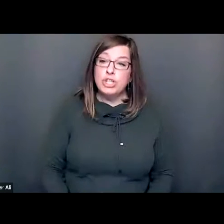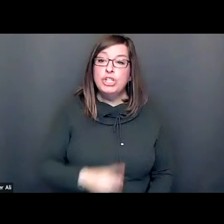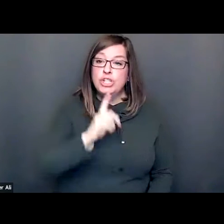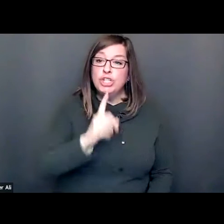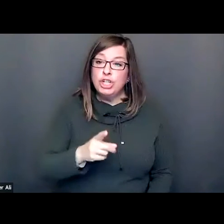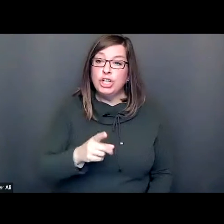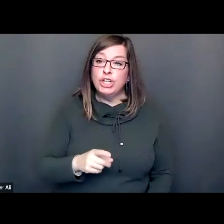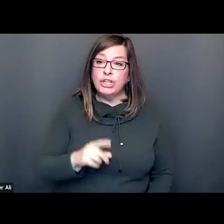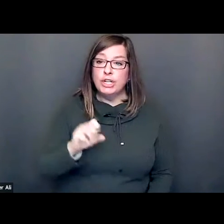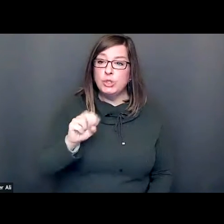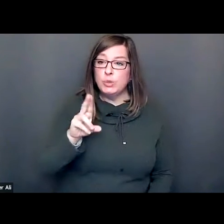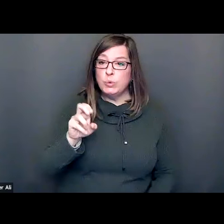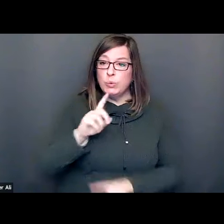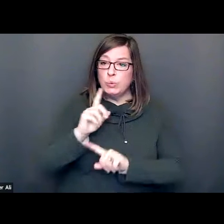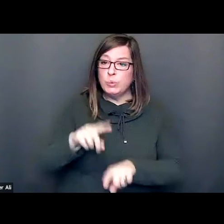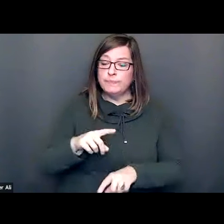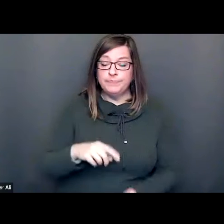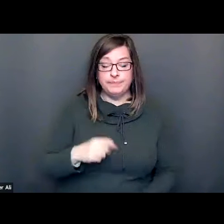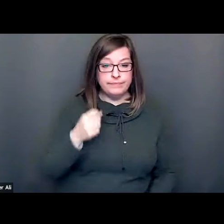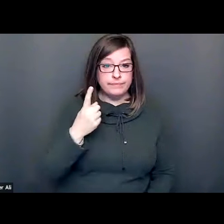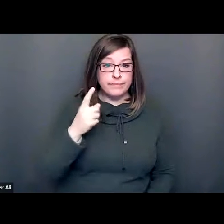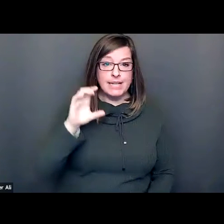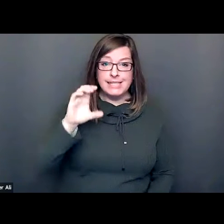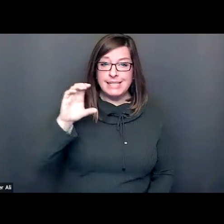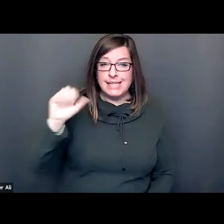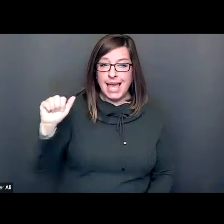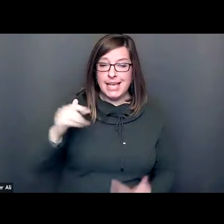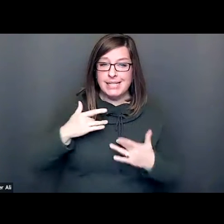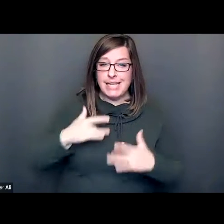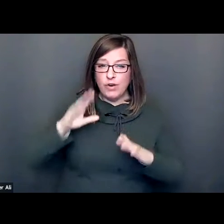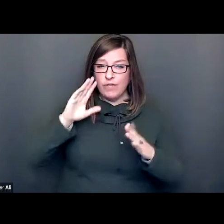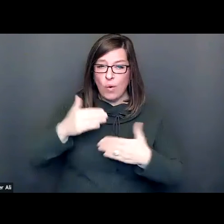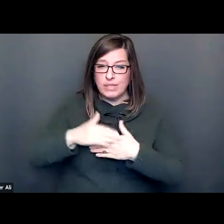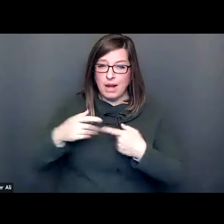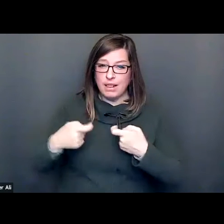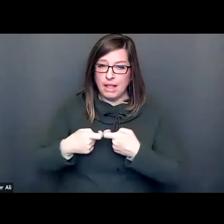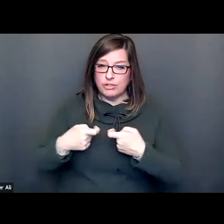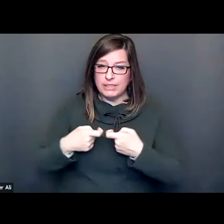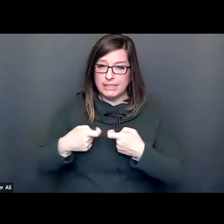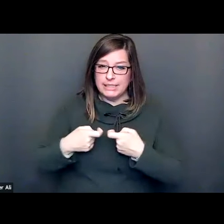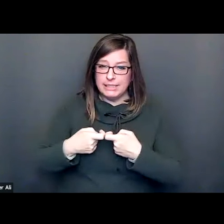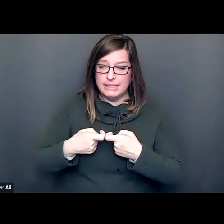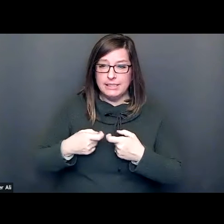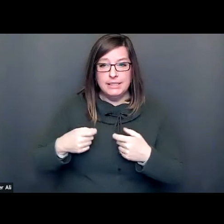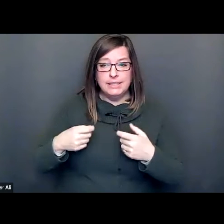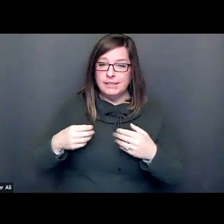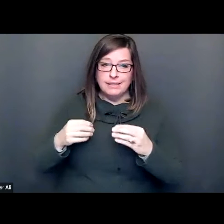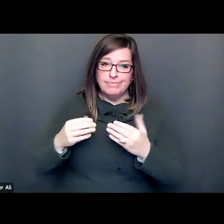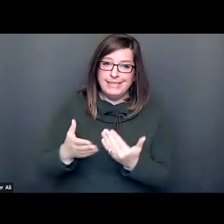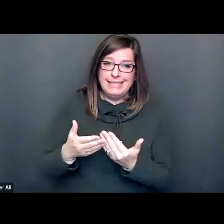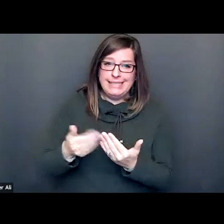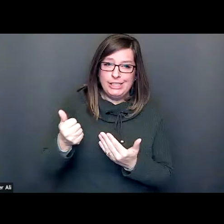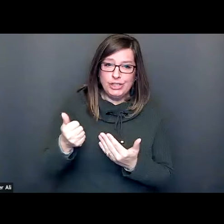mean, initially, CCA programs tend to focus just on the electricity because it's more straightforward. And